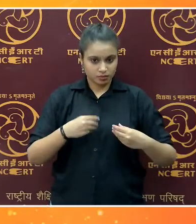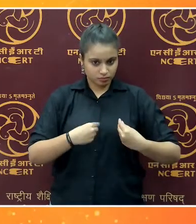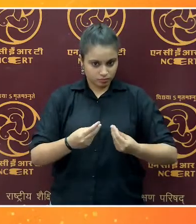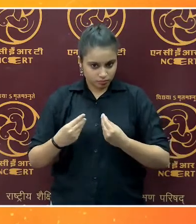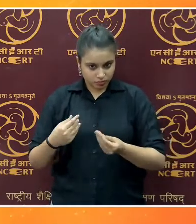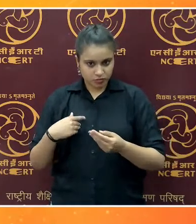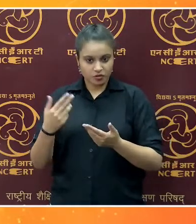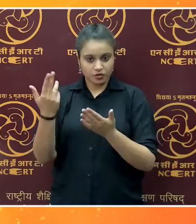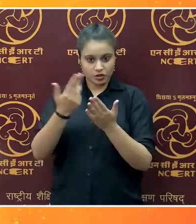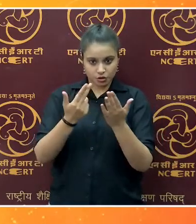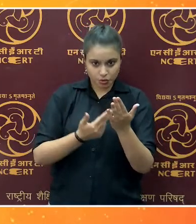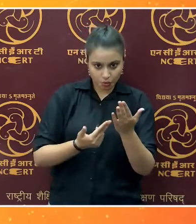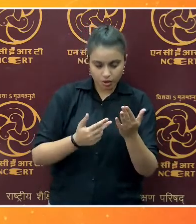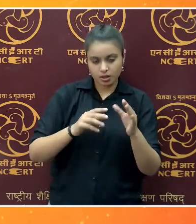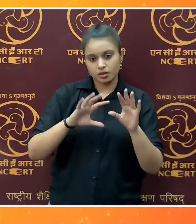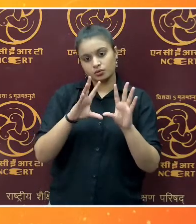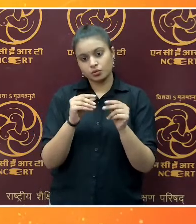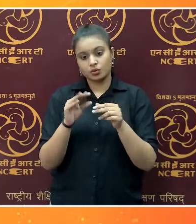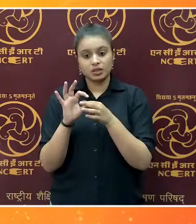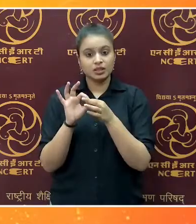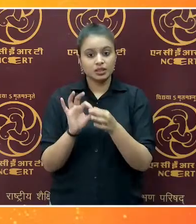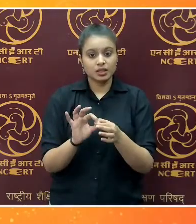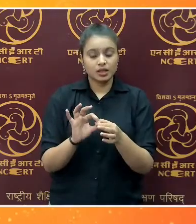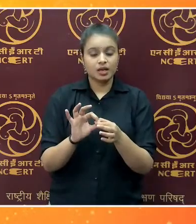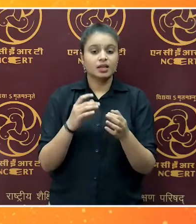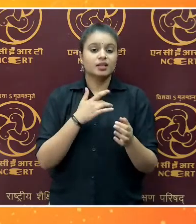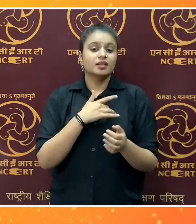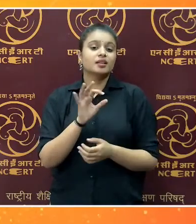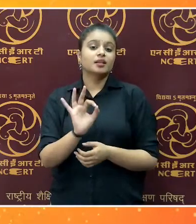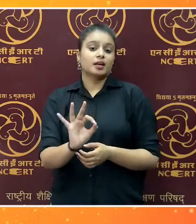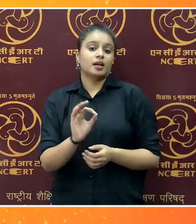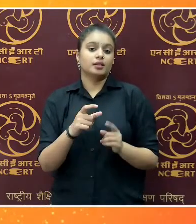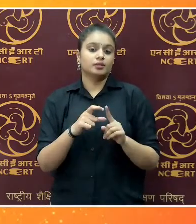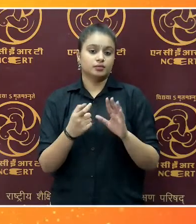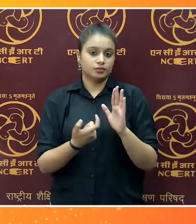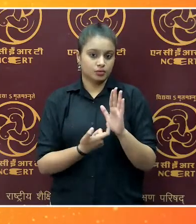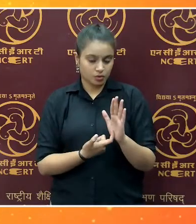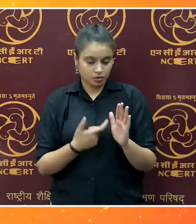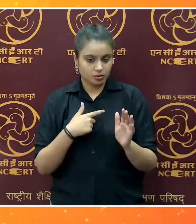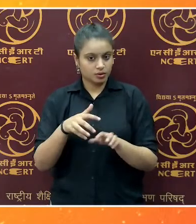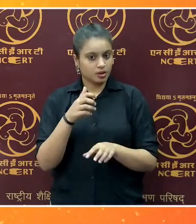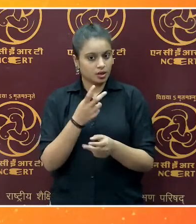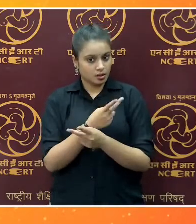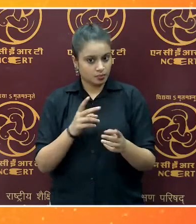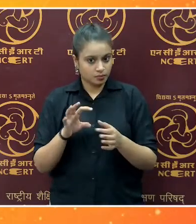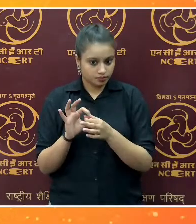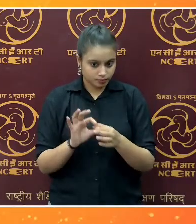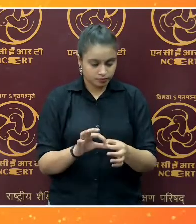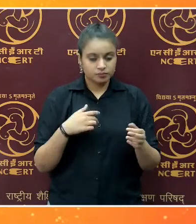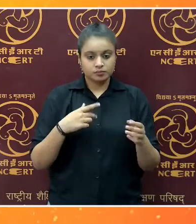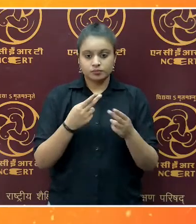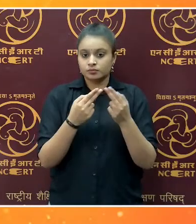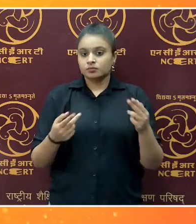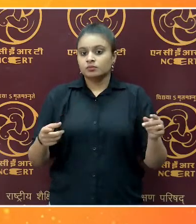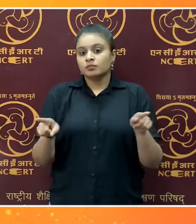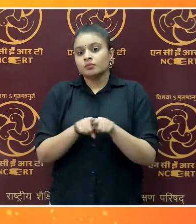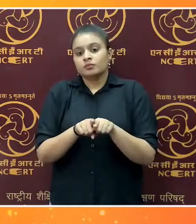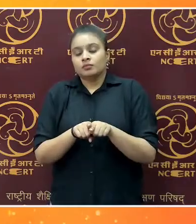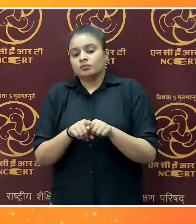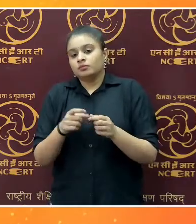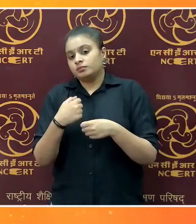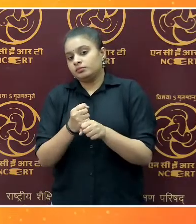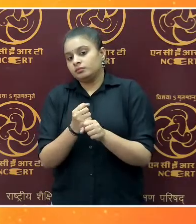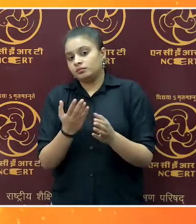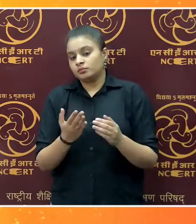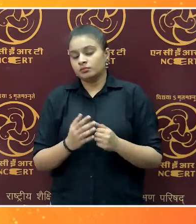drawings about a kind doctor who could talk to animals, and which became the story of Dr. Dolittle in